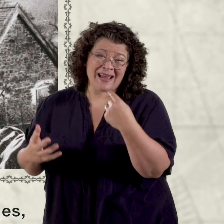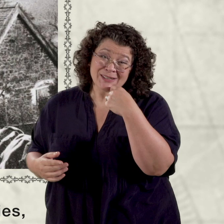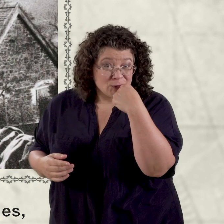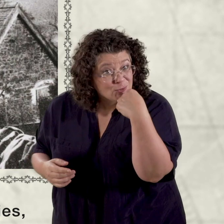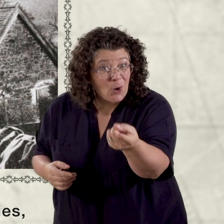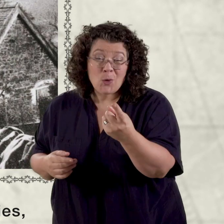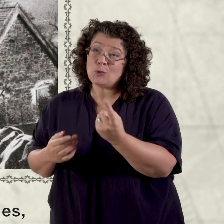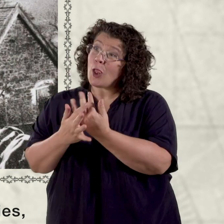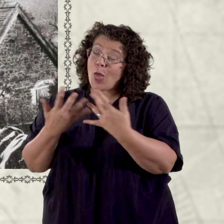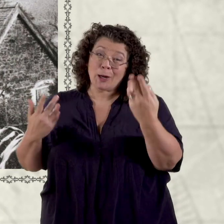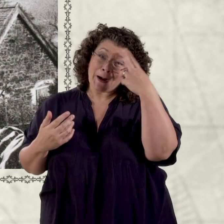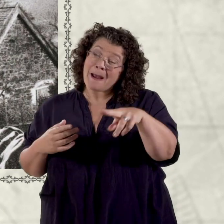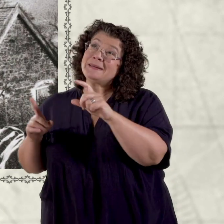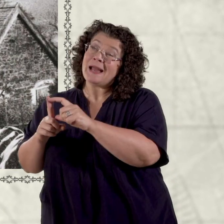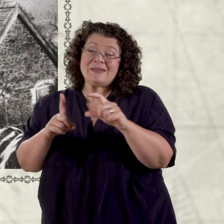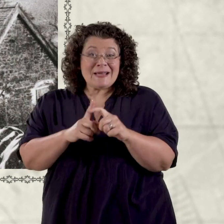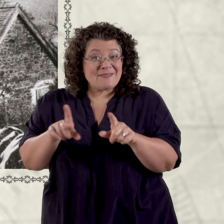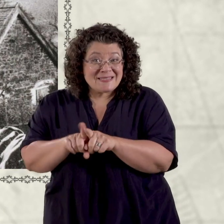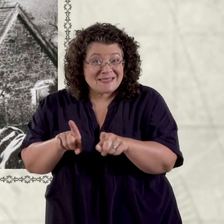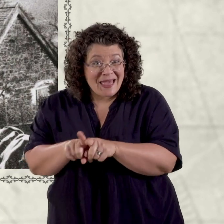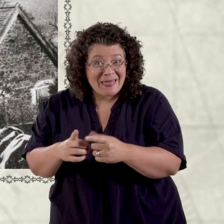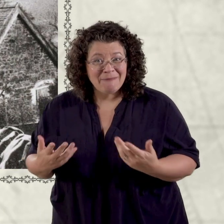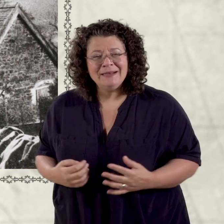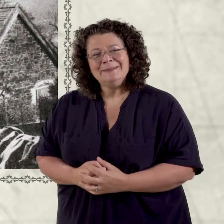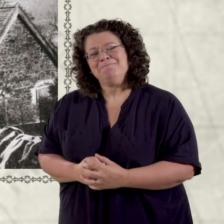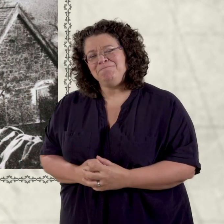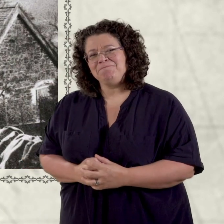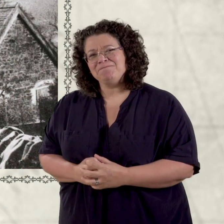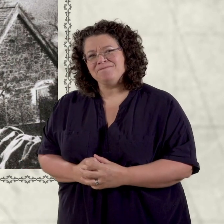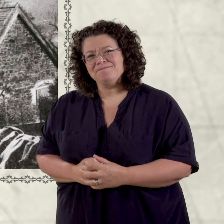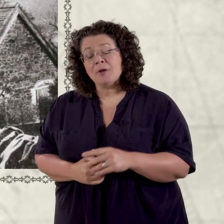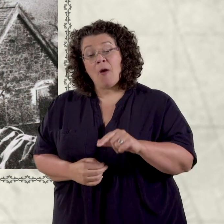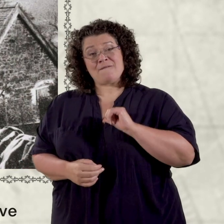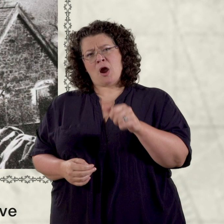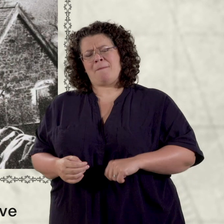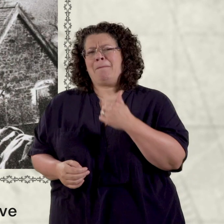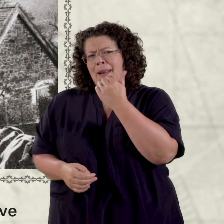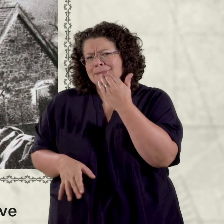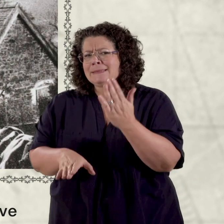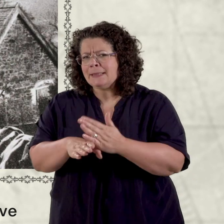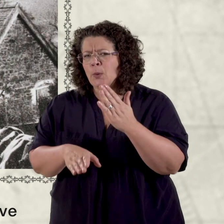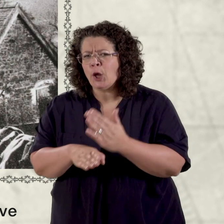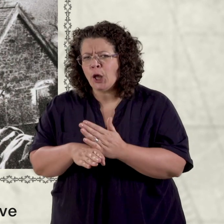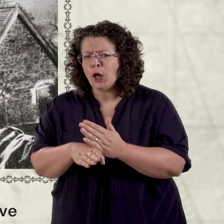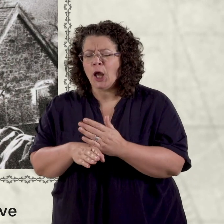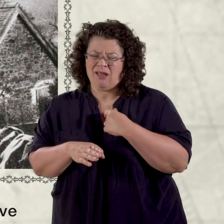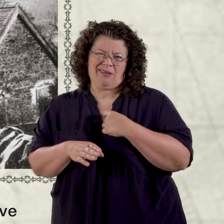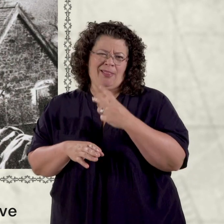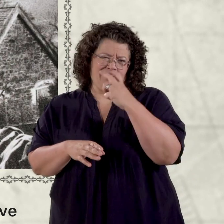of us, but there was a lot of work to do on the farm. So as I was the eldest